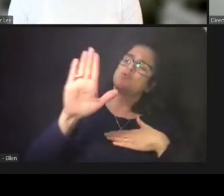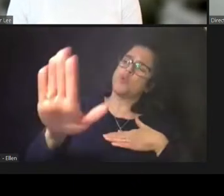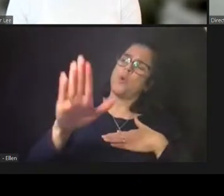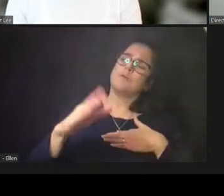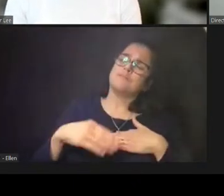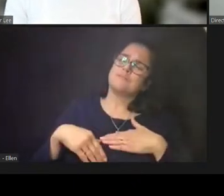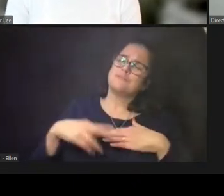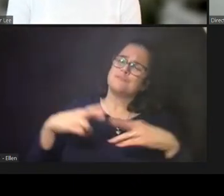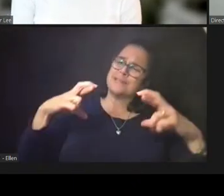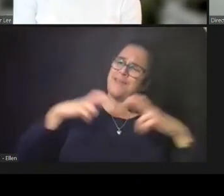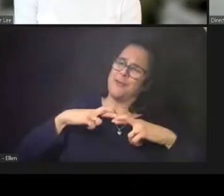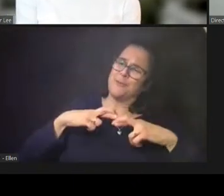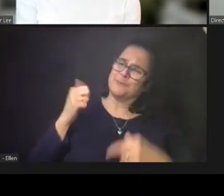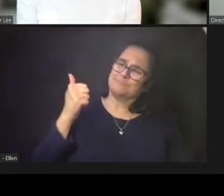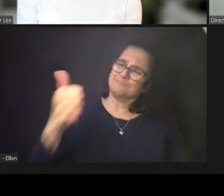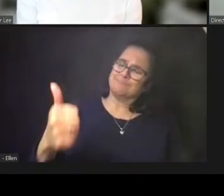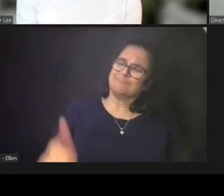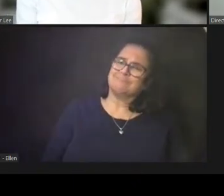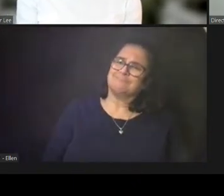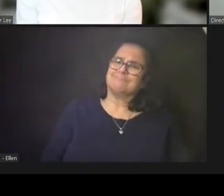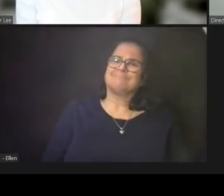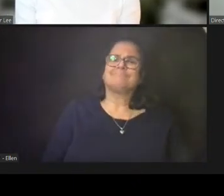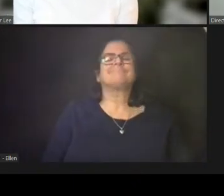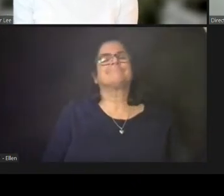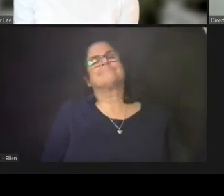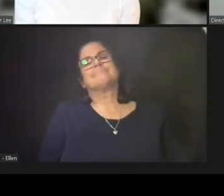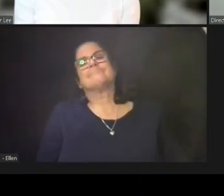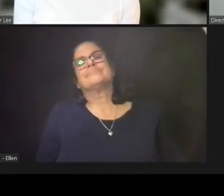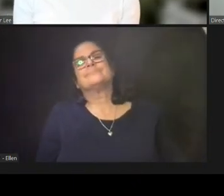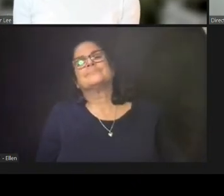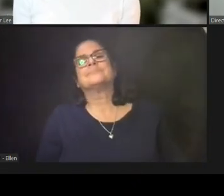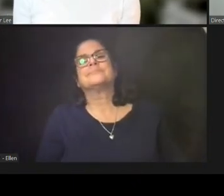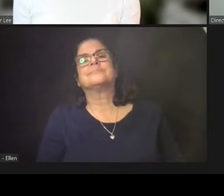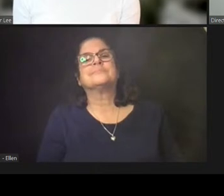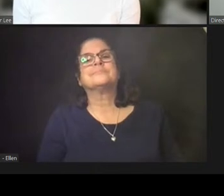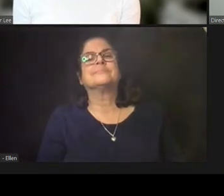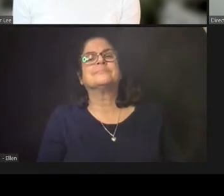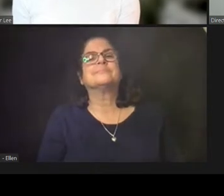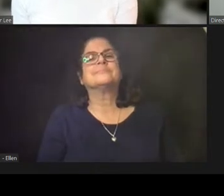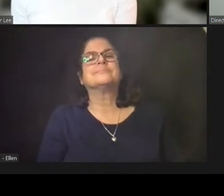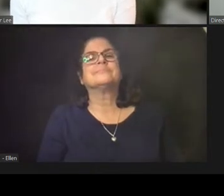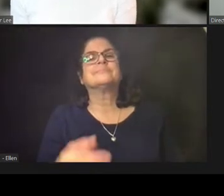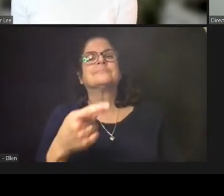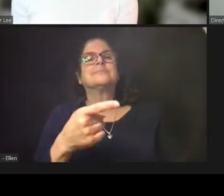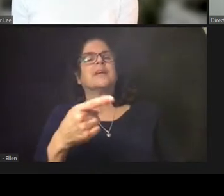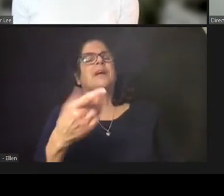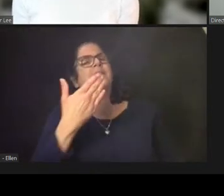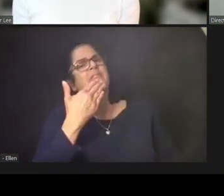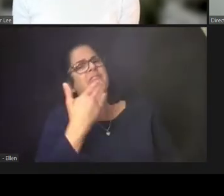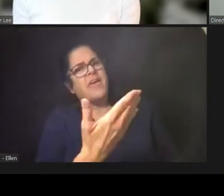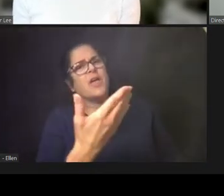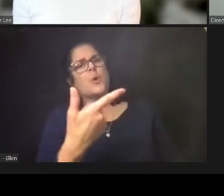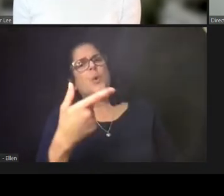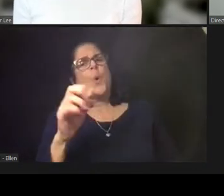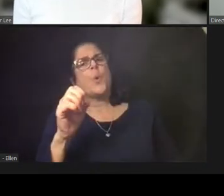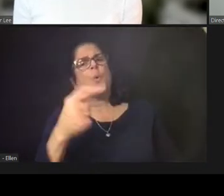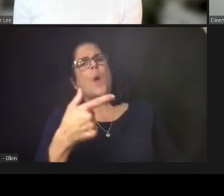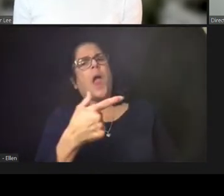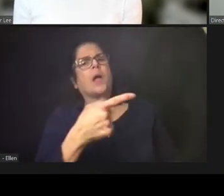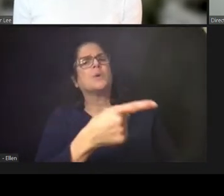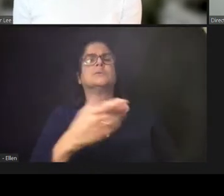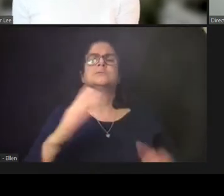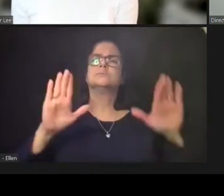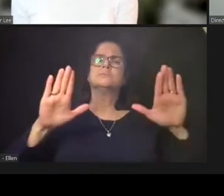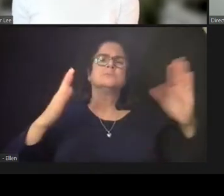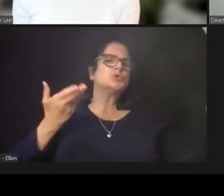you. Very much. All right. I want to just join and say thanks, Greg, for your unwavering service,